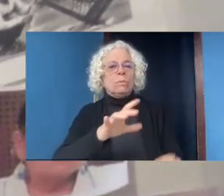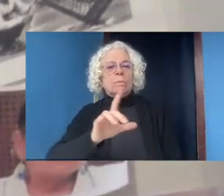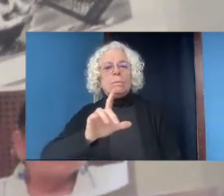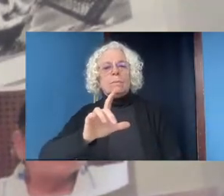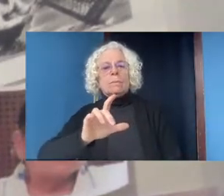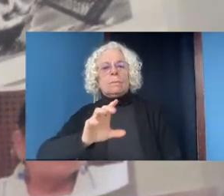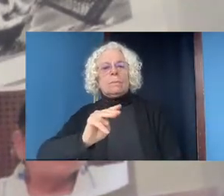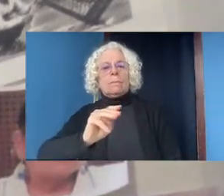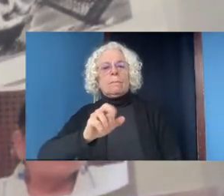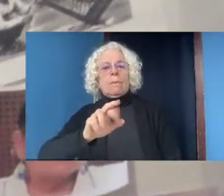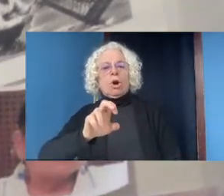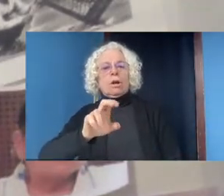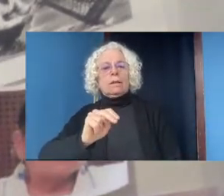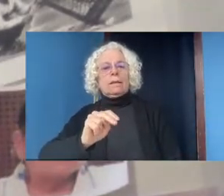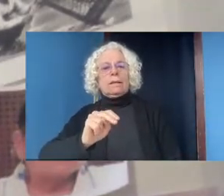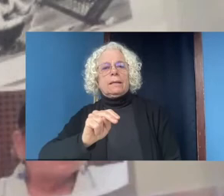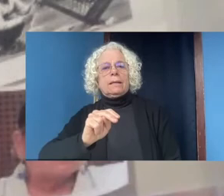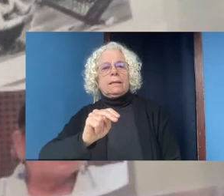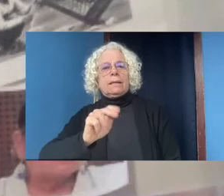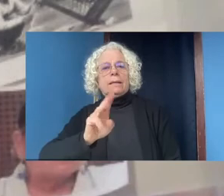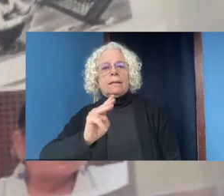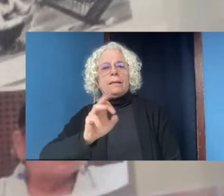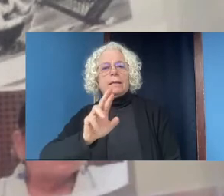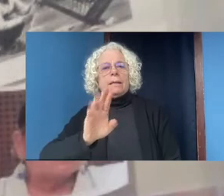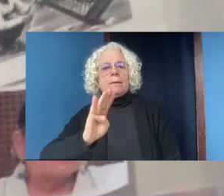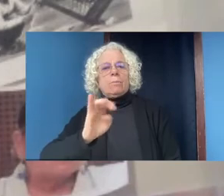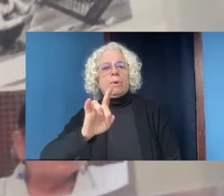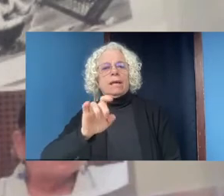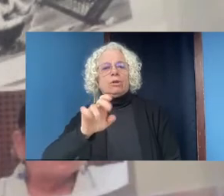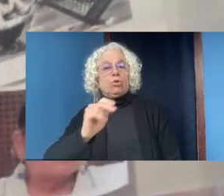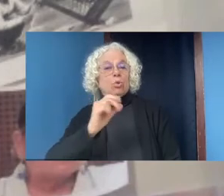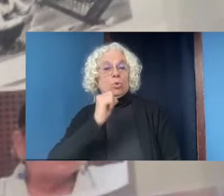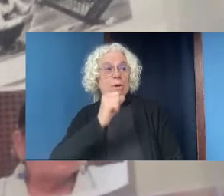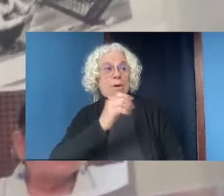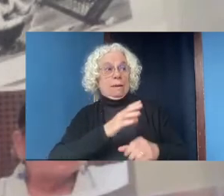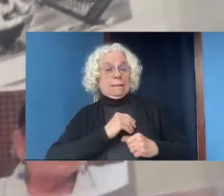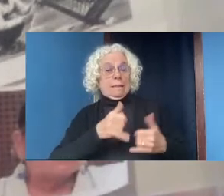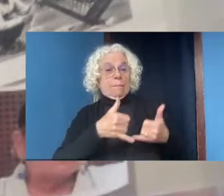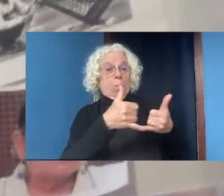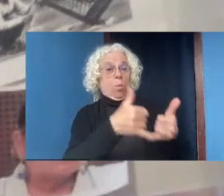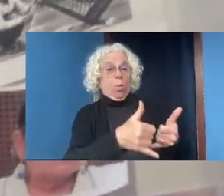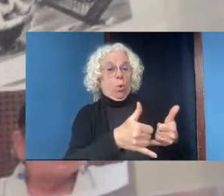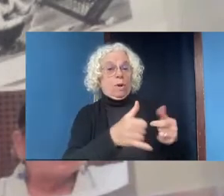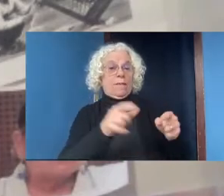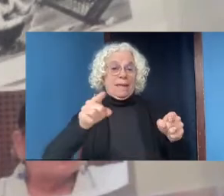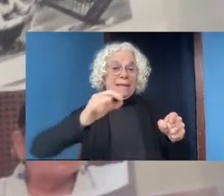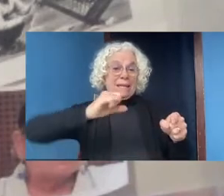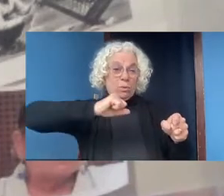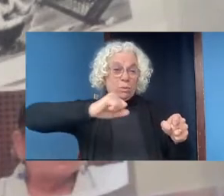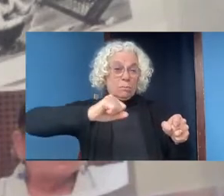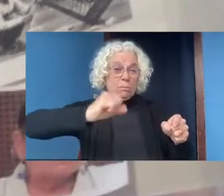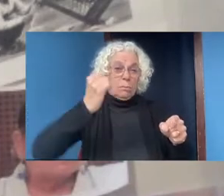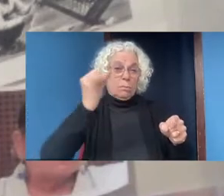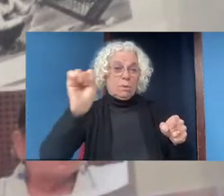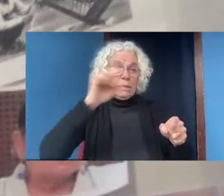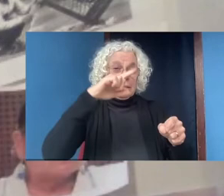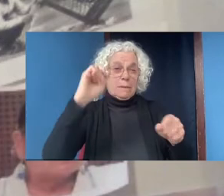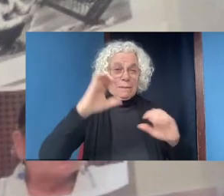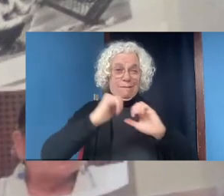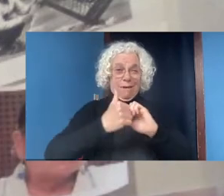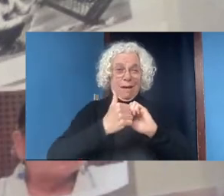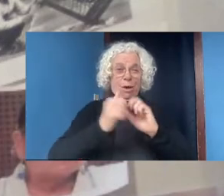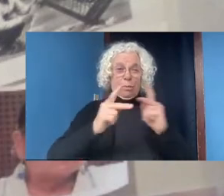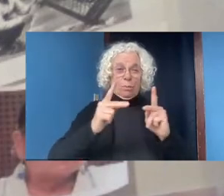Brando was not accepting the Academy Award. And it was his protest about the treatment of American